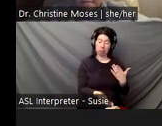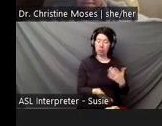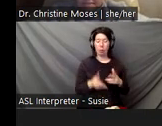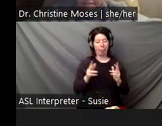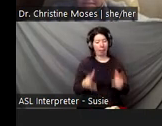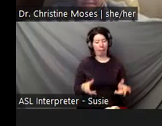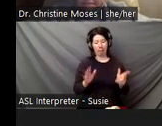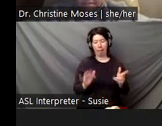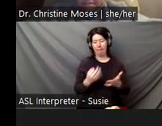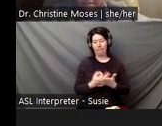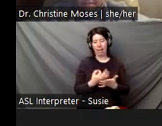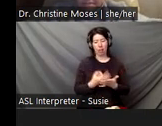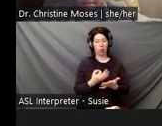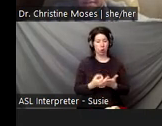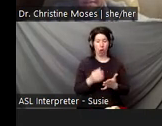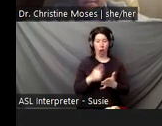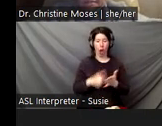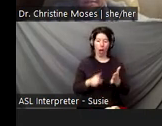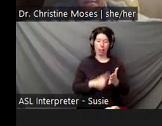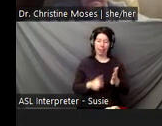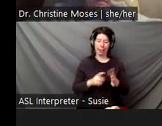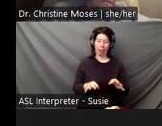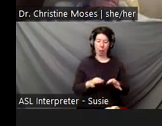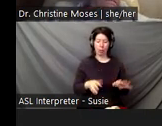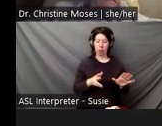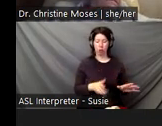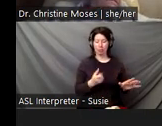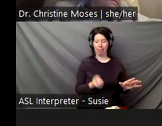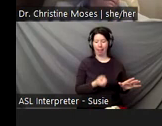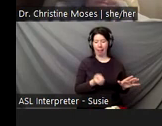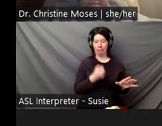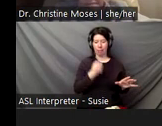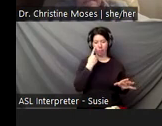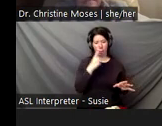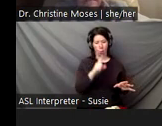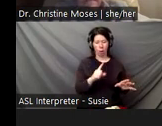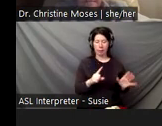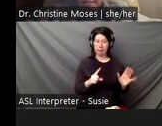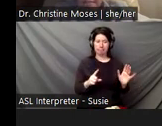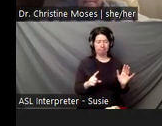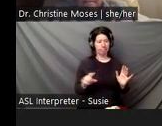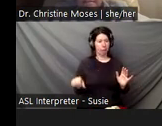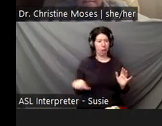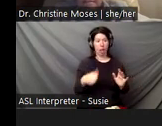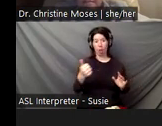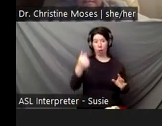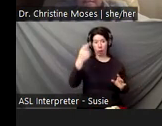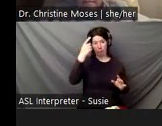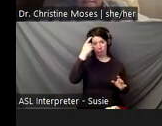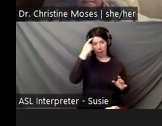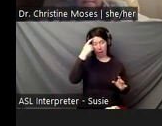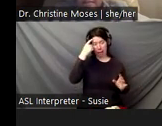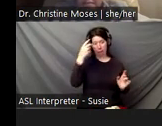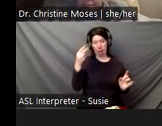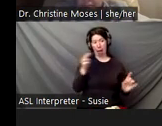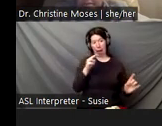here and keeping an ear for, or an eye or a mind's eye to what the